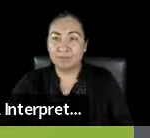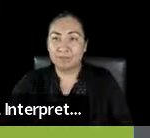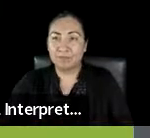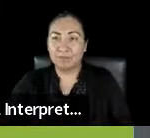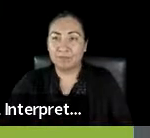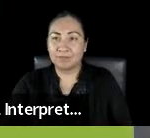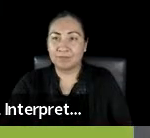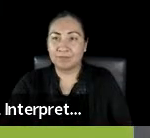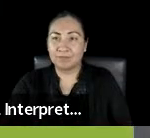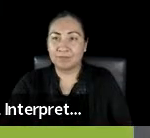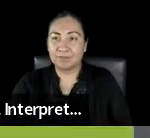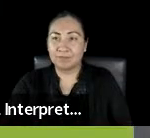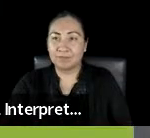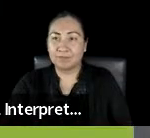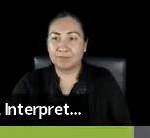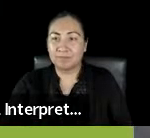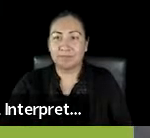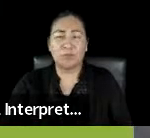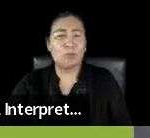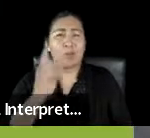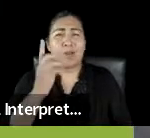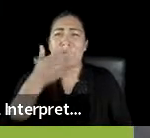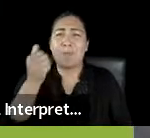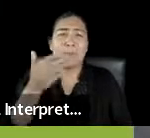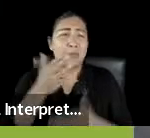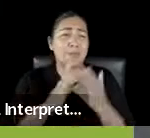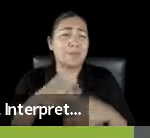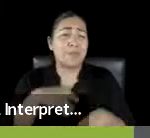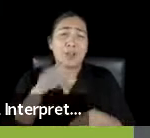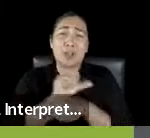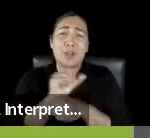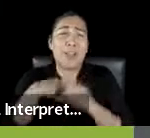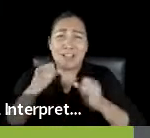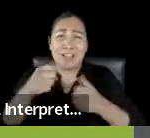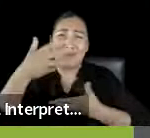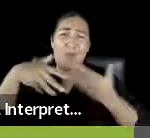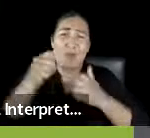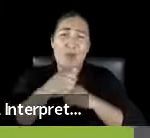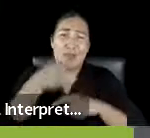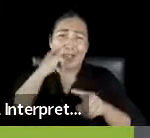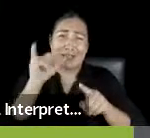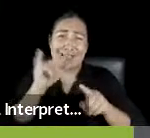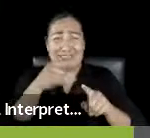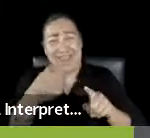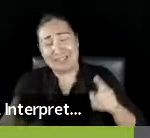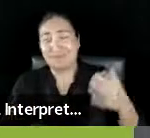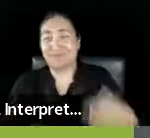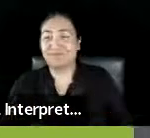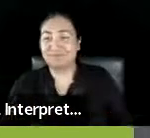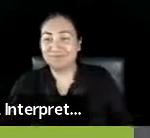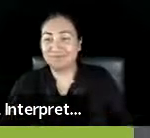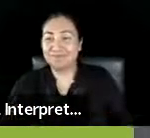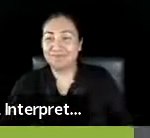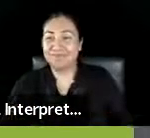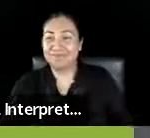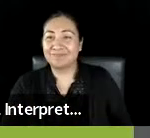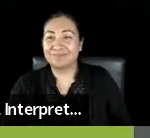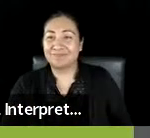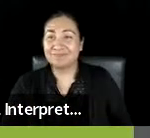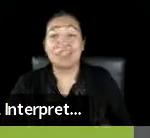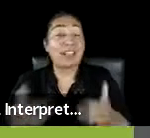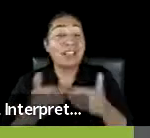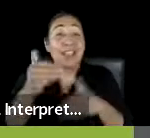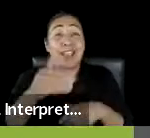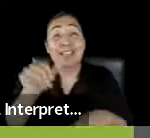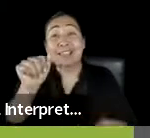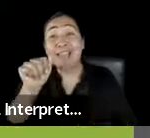All right. One of the best parts of my job is I get to hang out with kiddos like that. All right, next we're going to focus on the animated short category, which asks